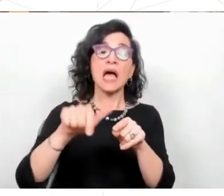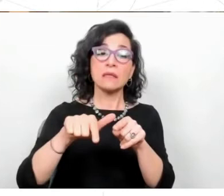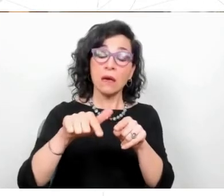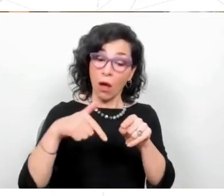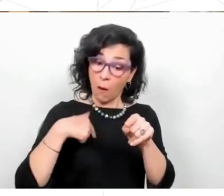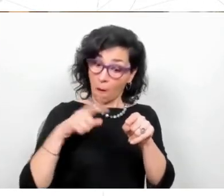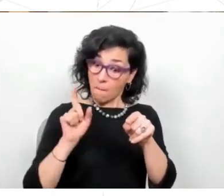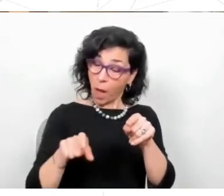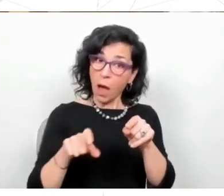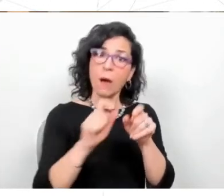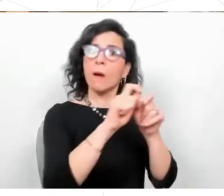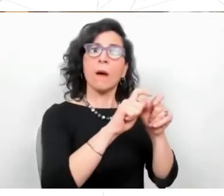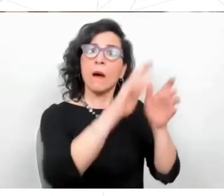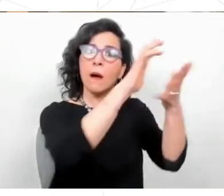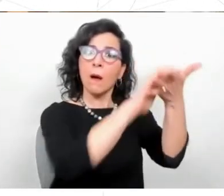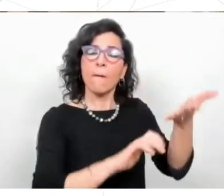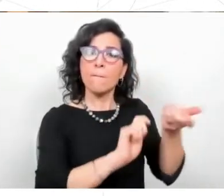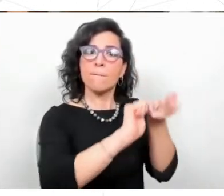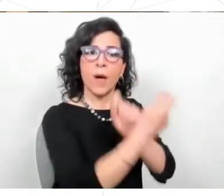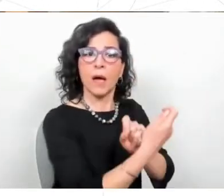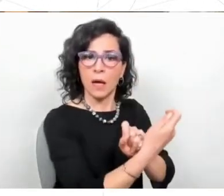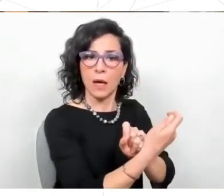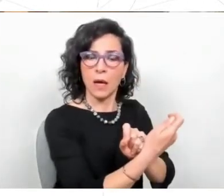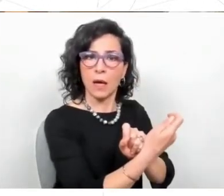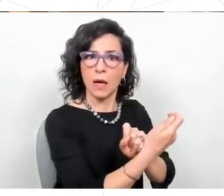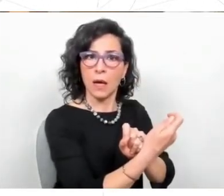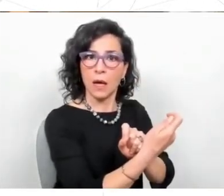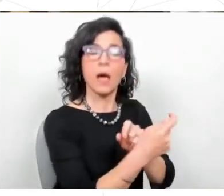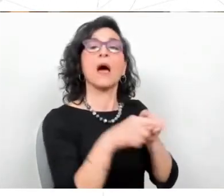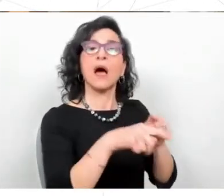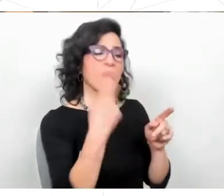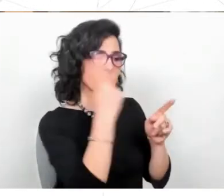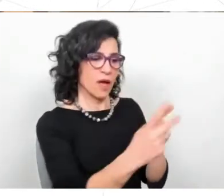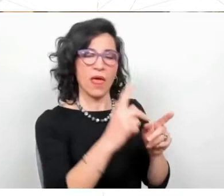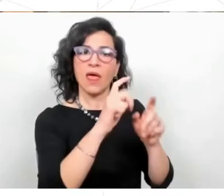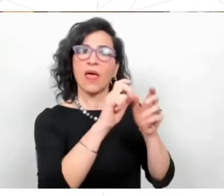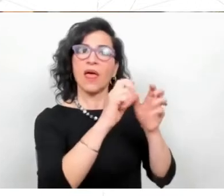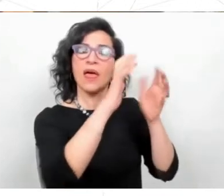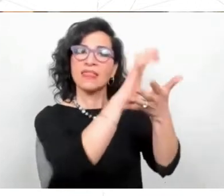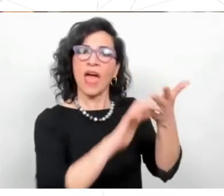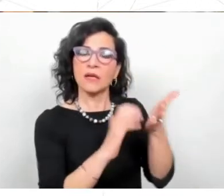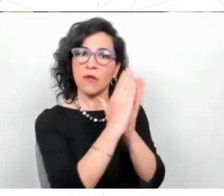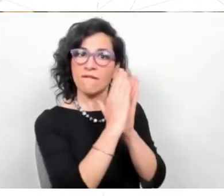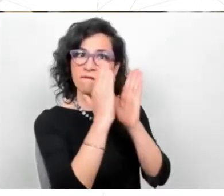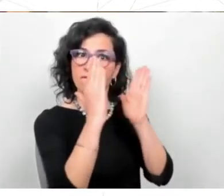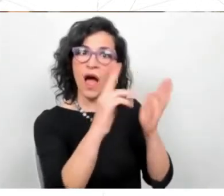that, the text changes. And so what we have here now is a very